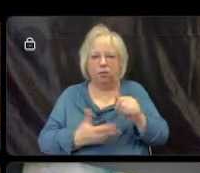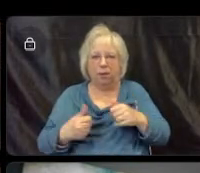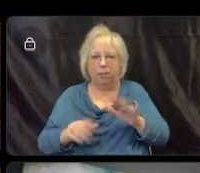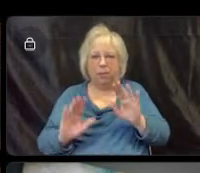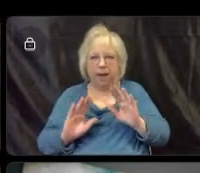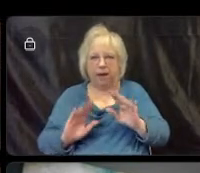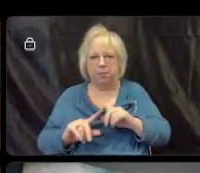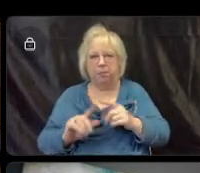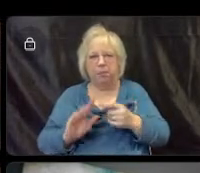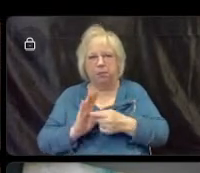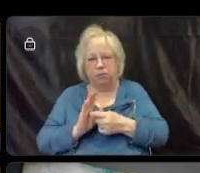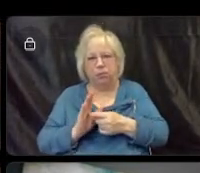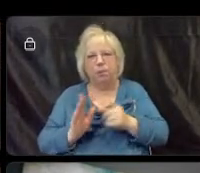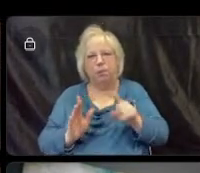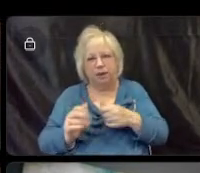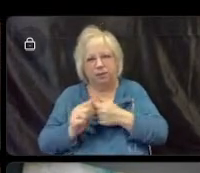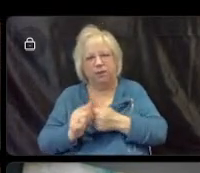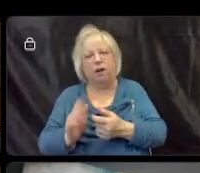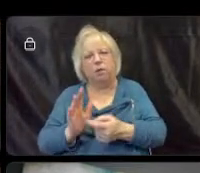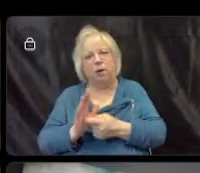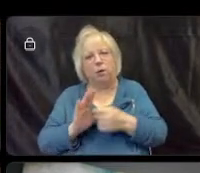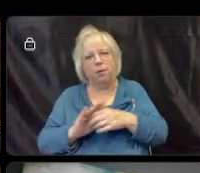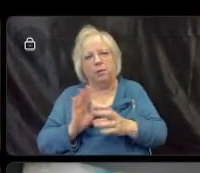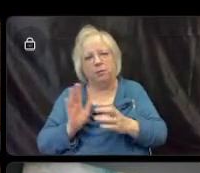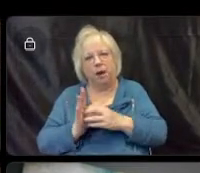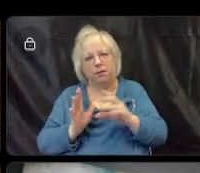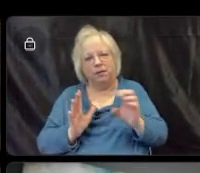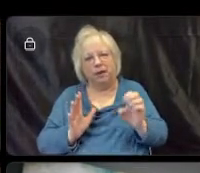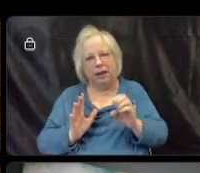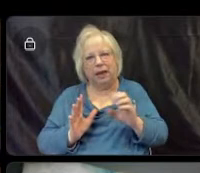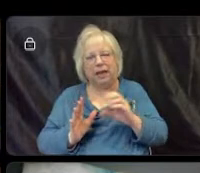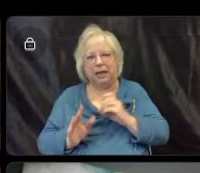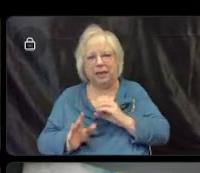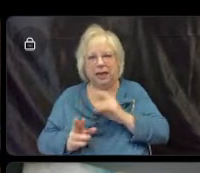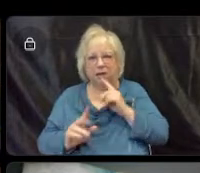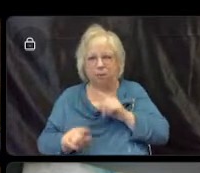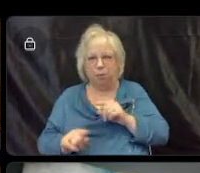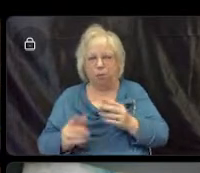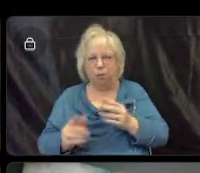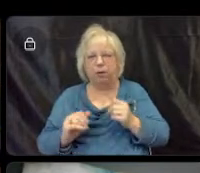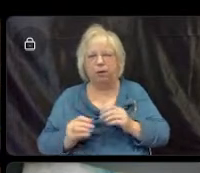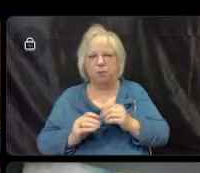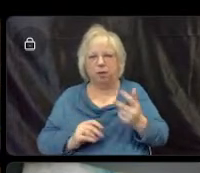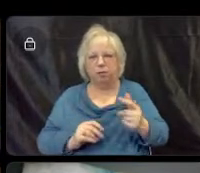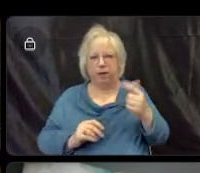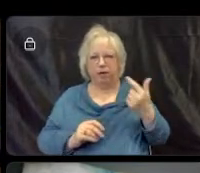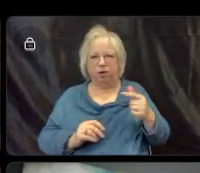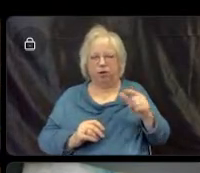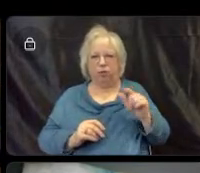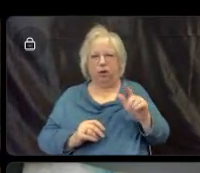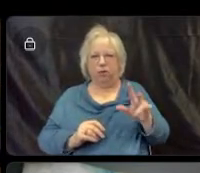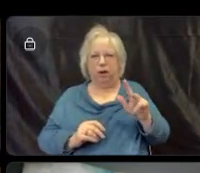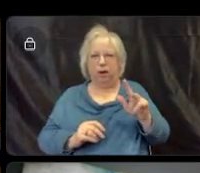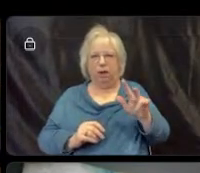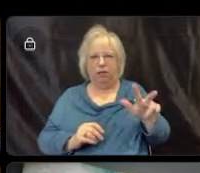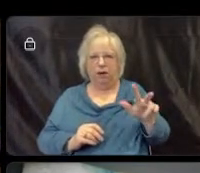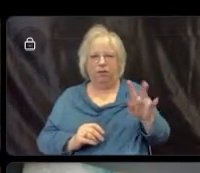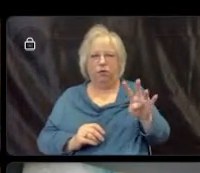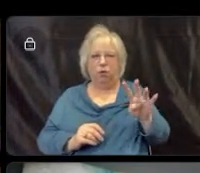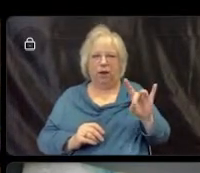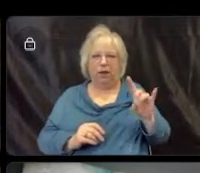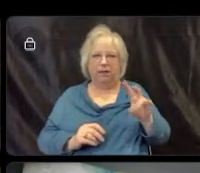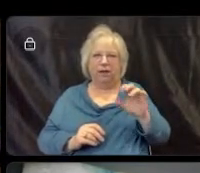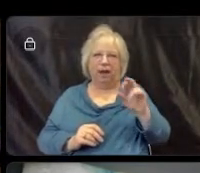in paragraph E and the staff analysis of the agenda staff report. Item number 3, G23487, alley